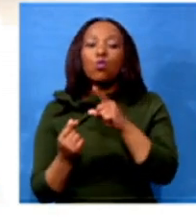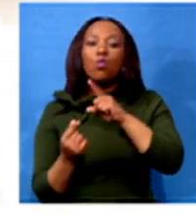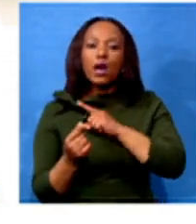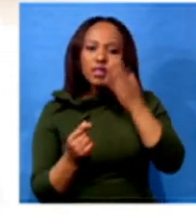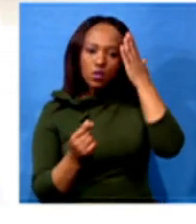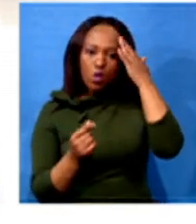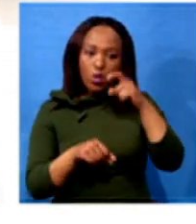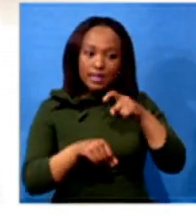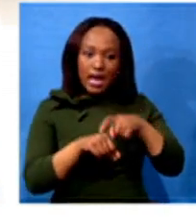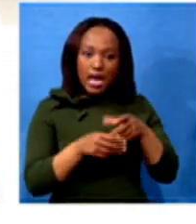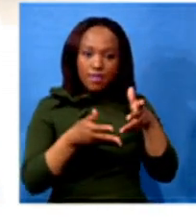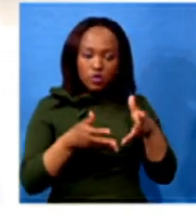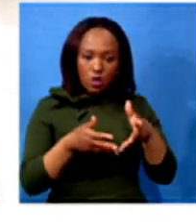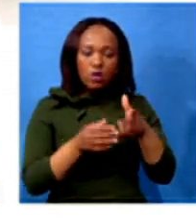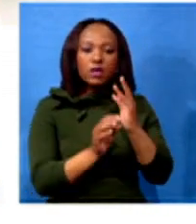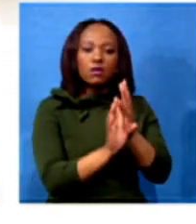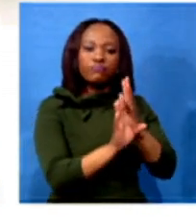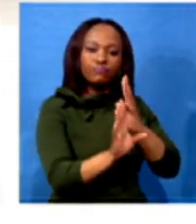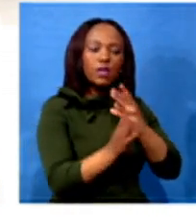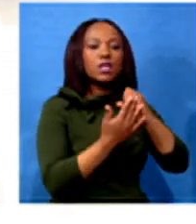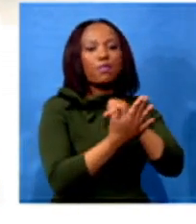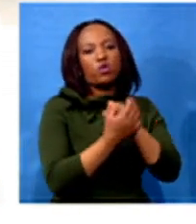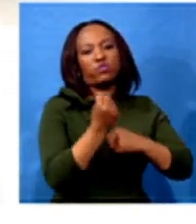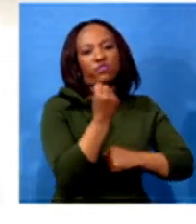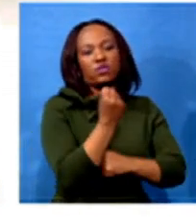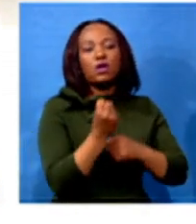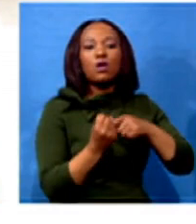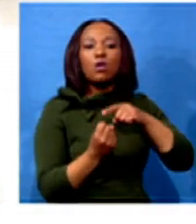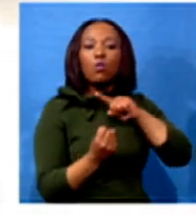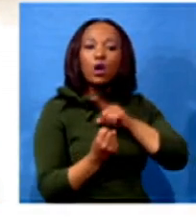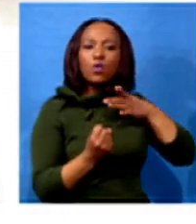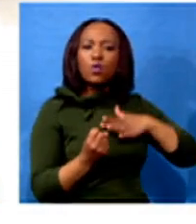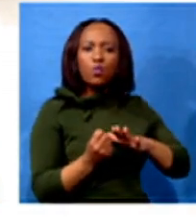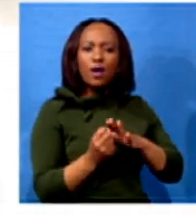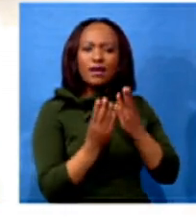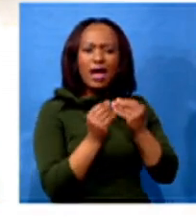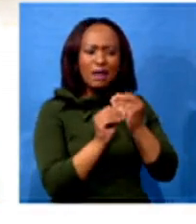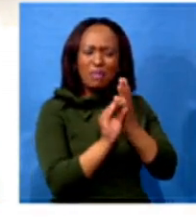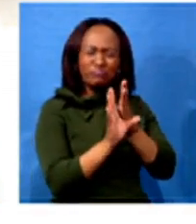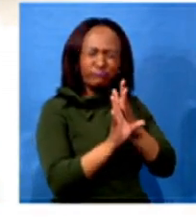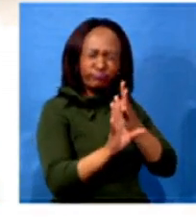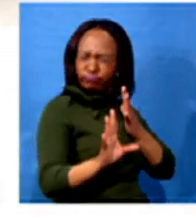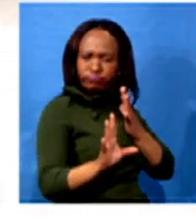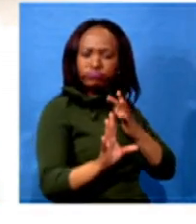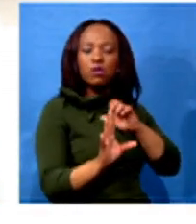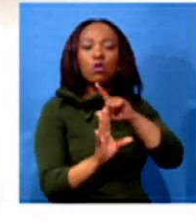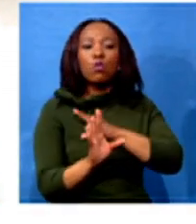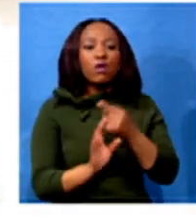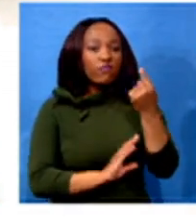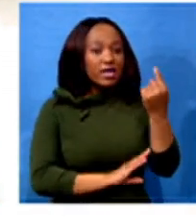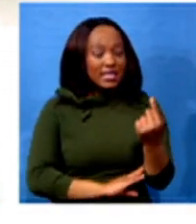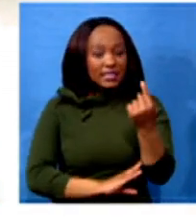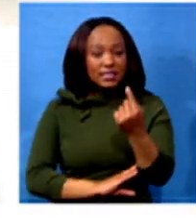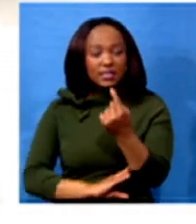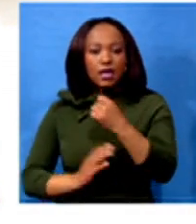not overpowering in terms of the post office system, because there's number of people that each post office can